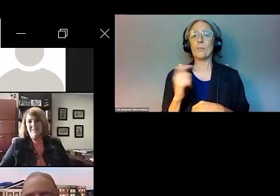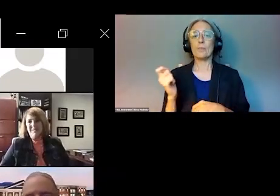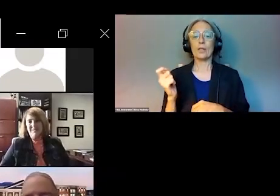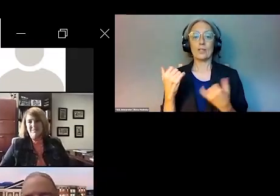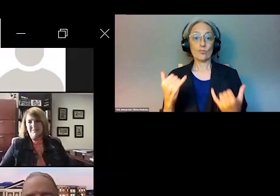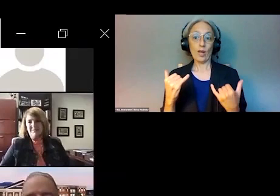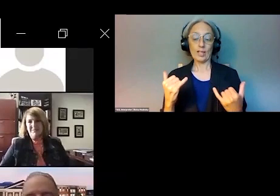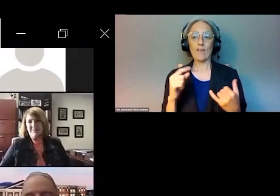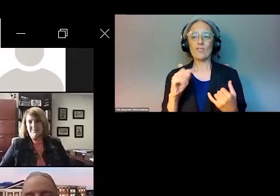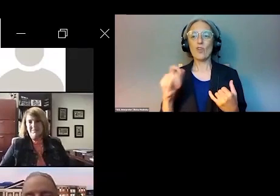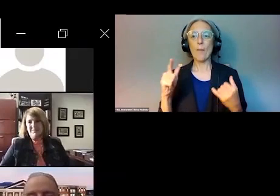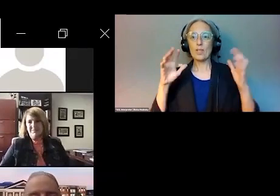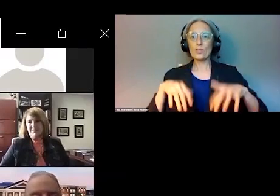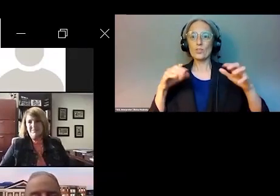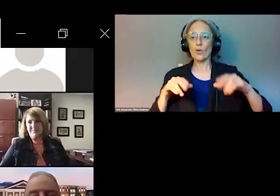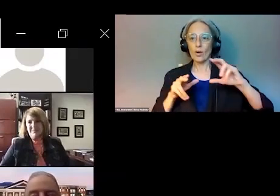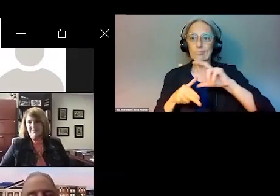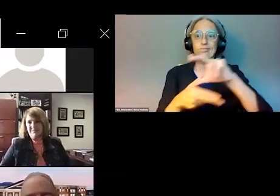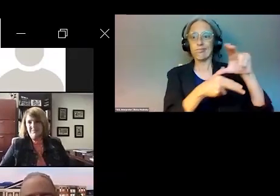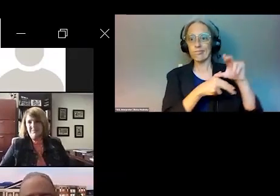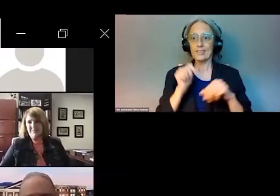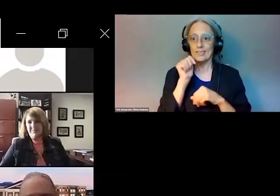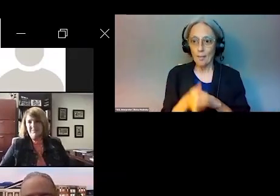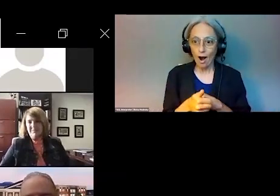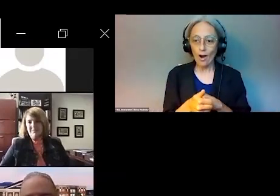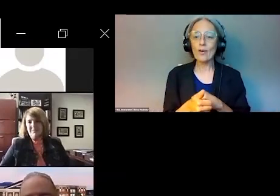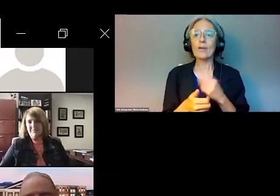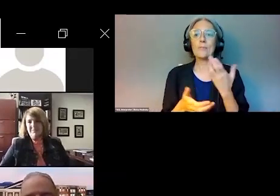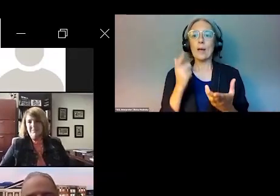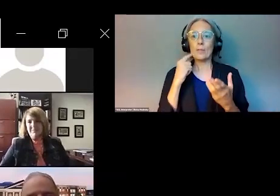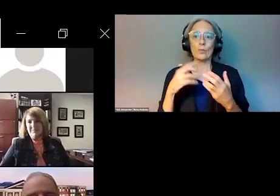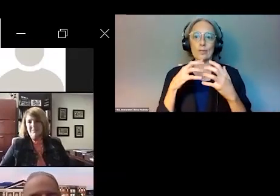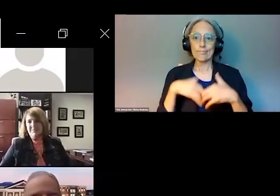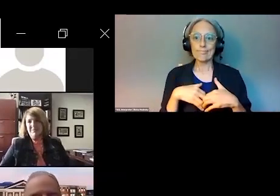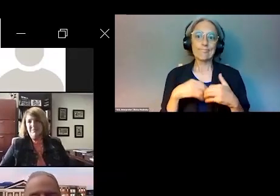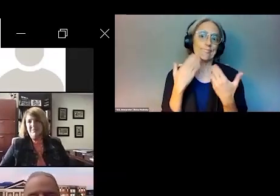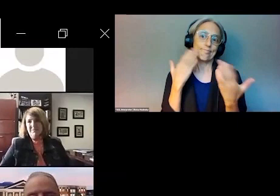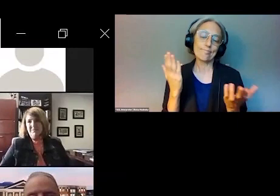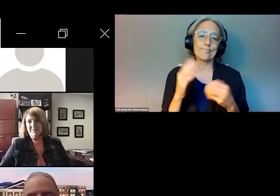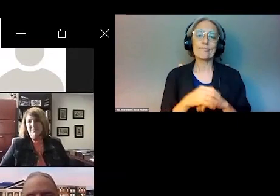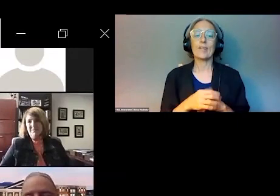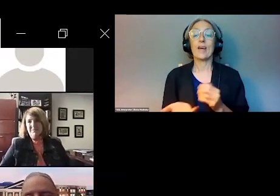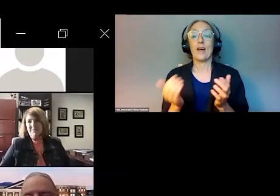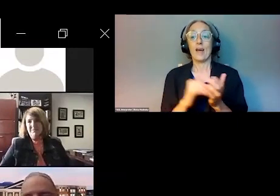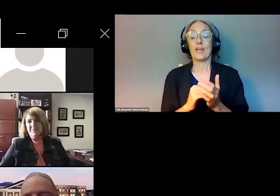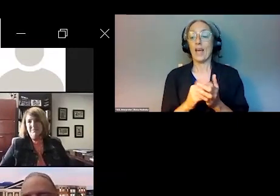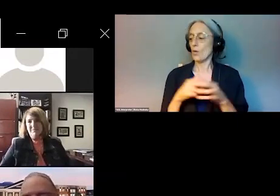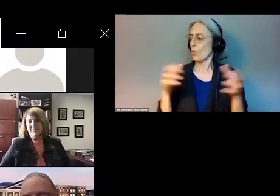storm coming in tomorrow, maybe knocked out. Also, I have one correction. I said our get together in 2005, it